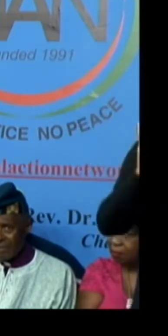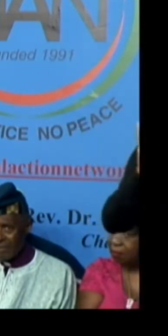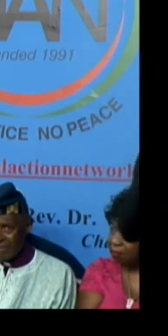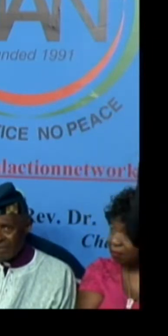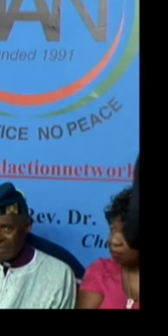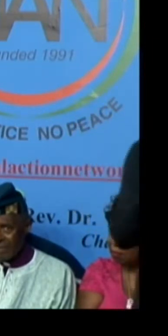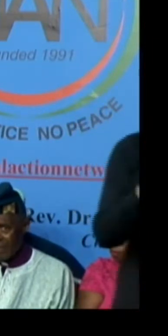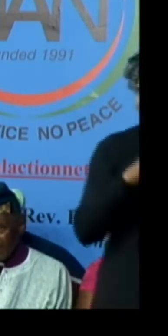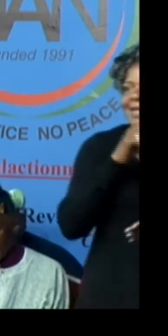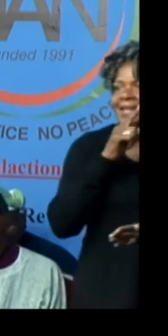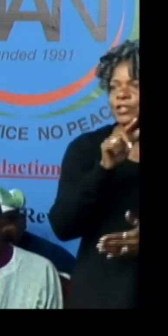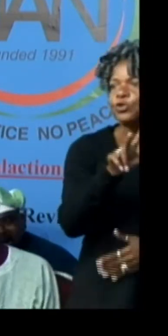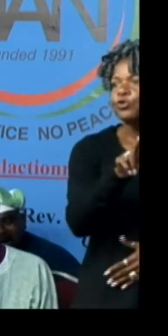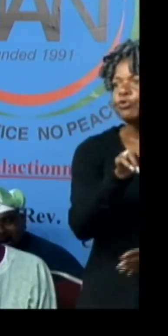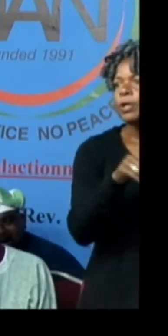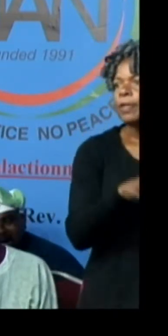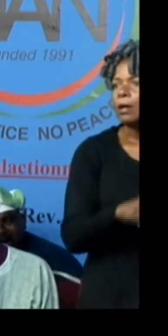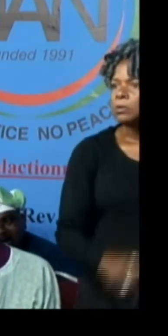stress, that's poverty.